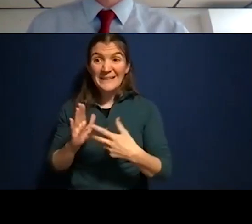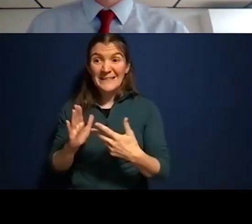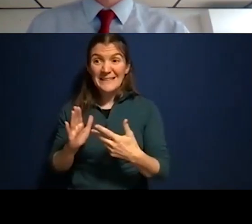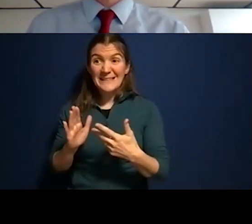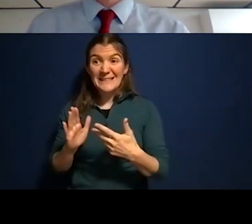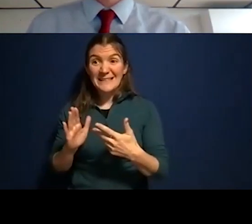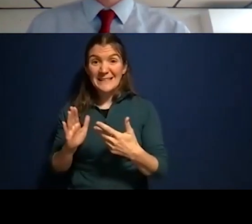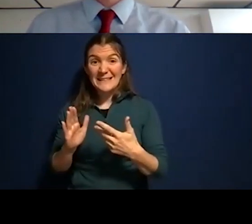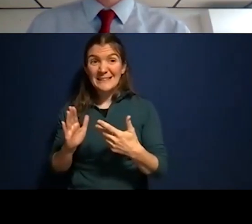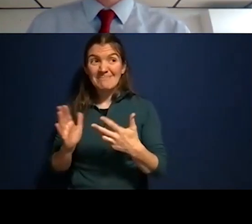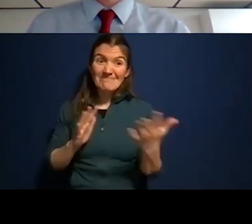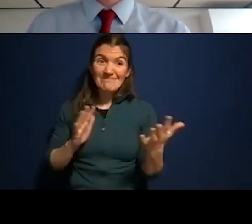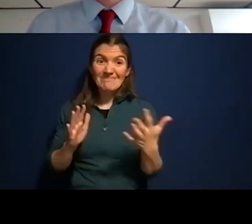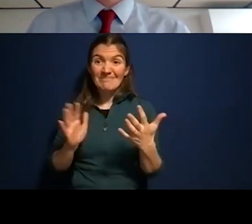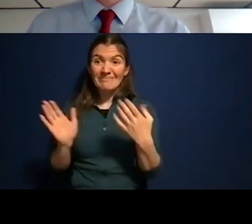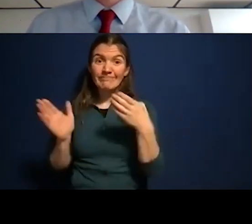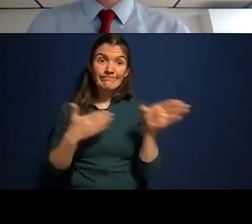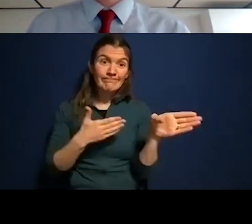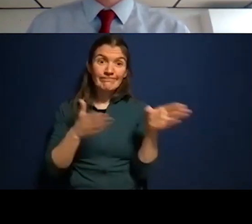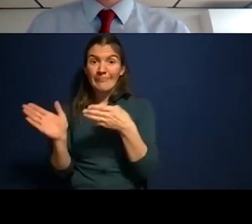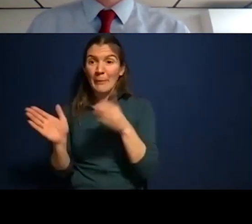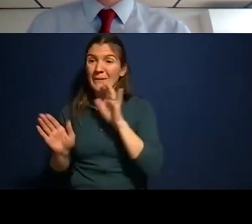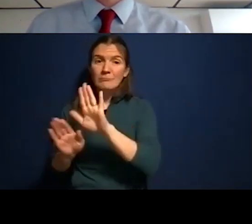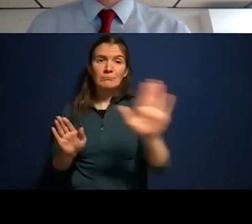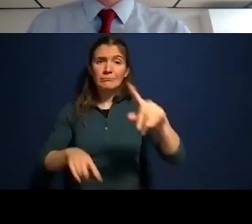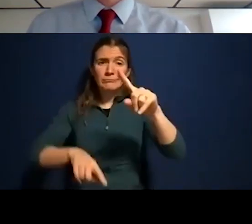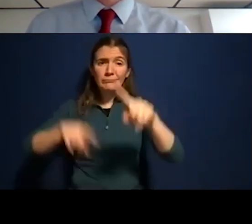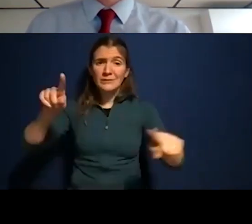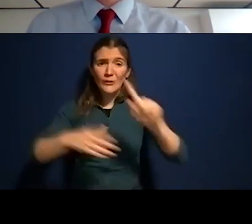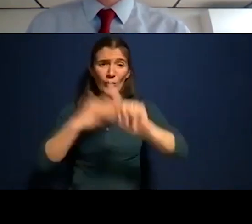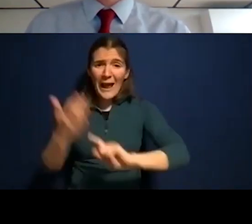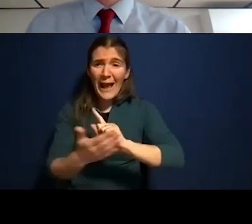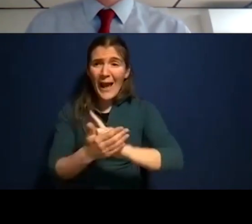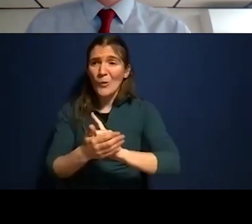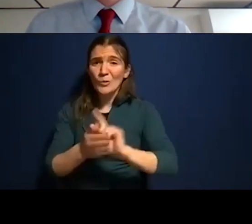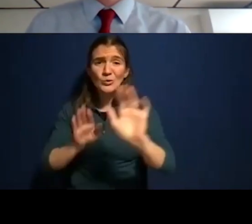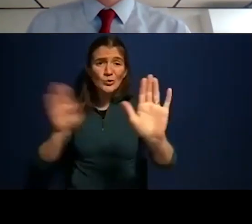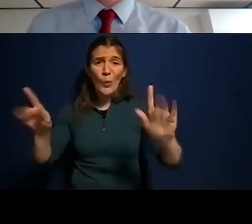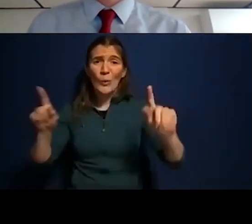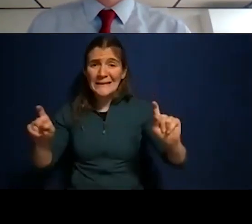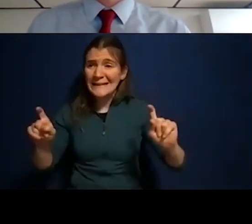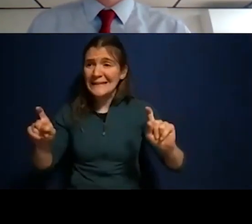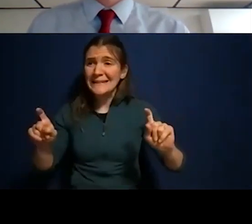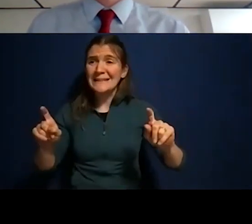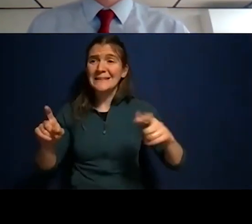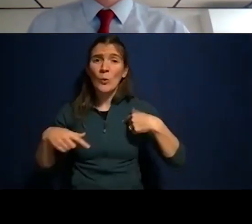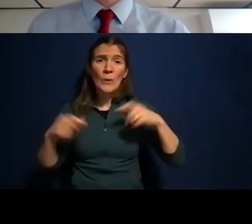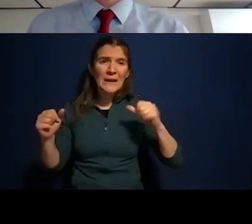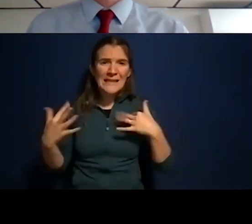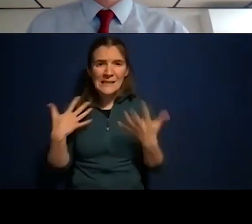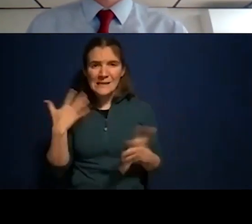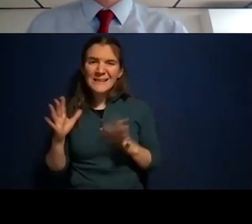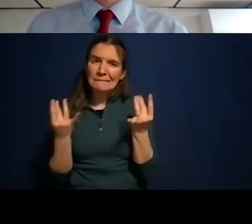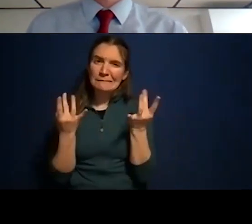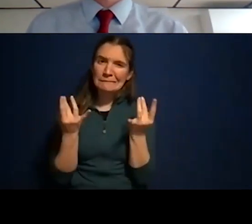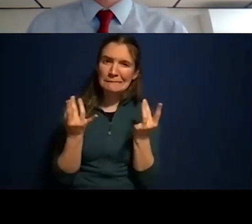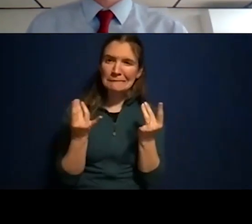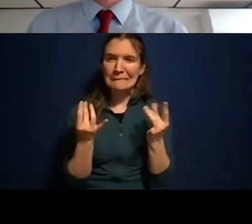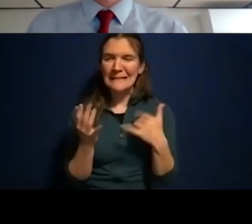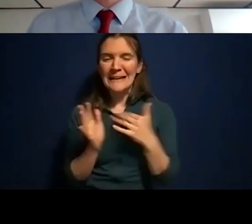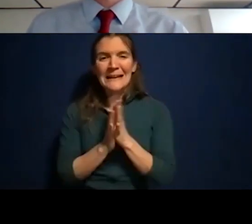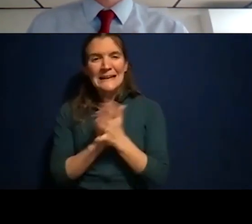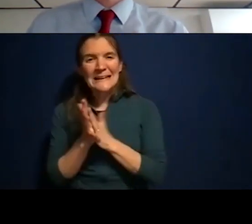there's a great difference of hours that people spend, and you could go down a slippery slope. Hate that term